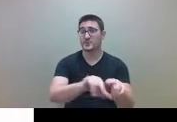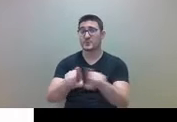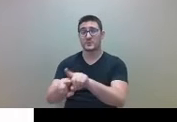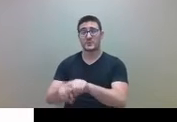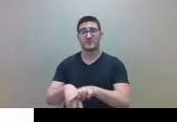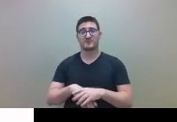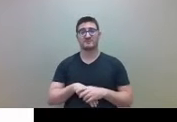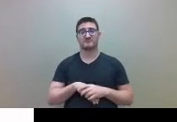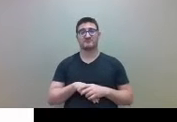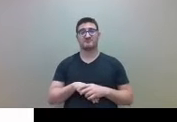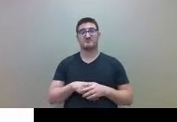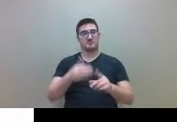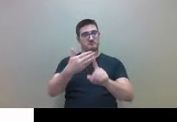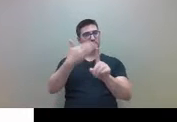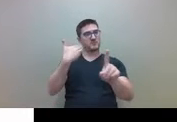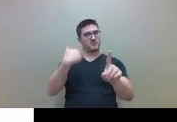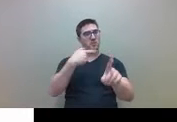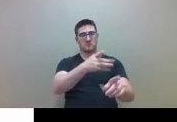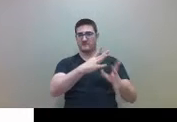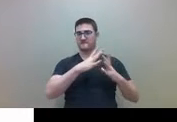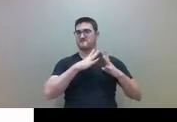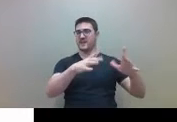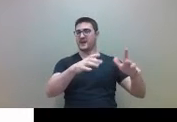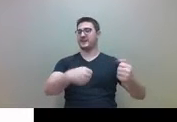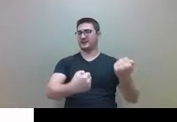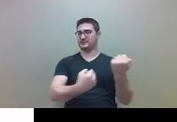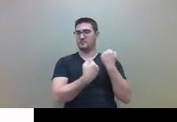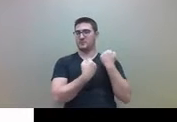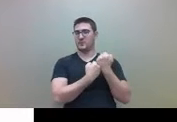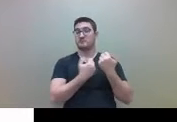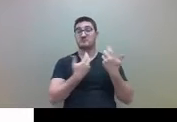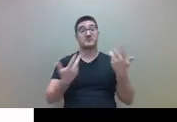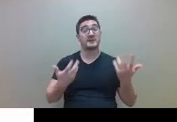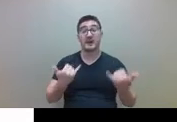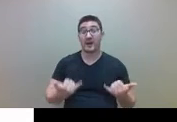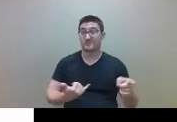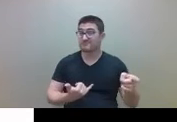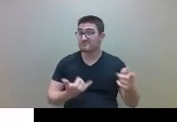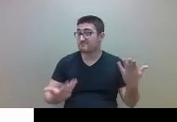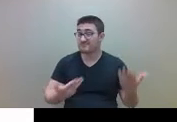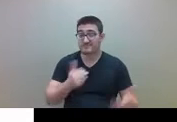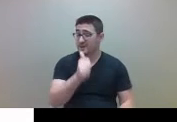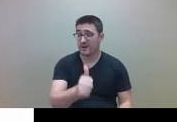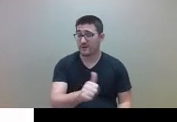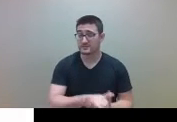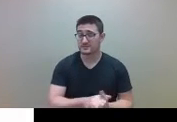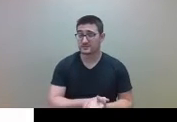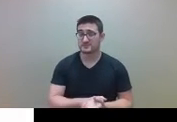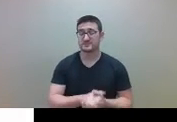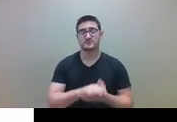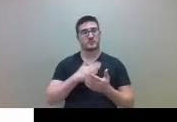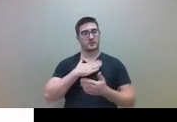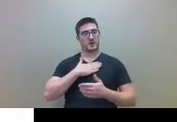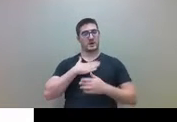trauma related to this pandemic. So it's important to kind of review your